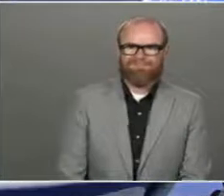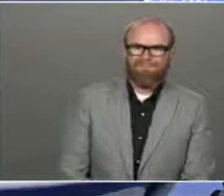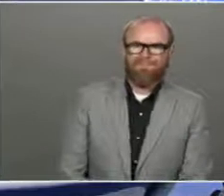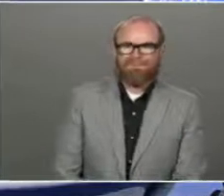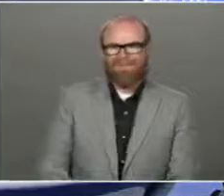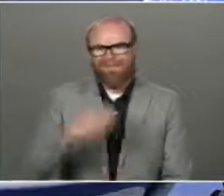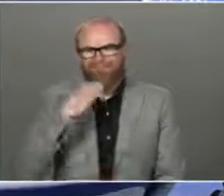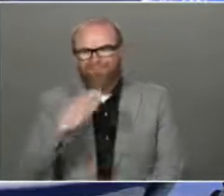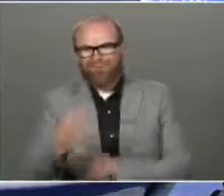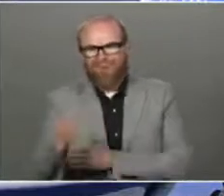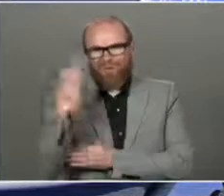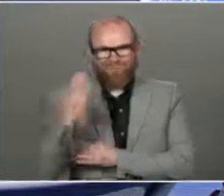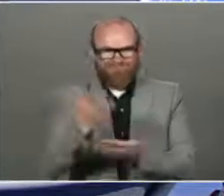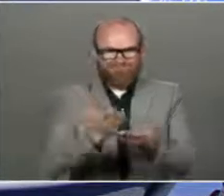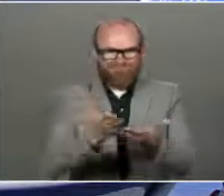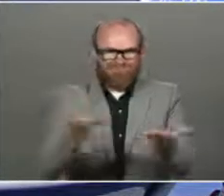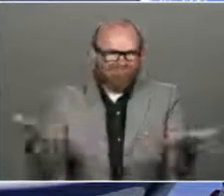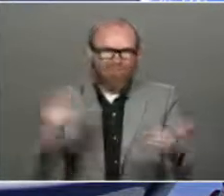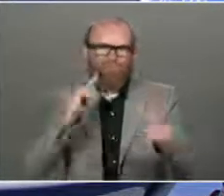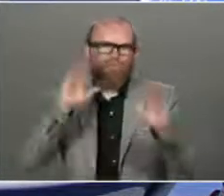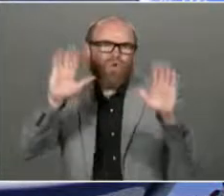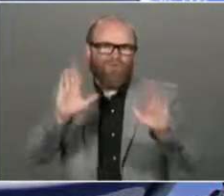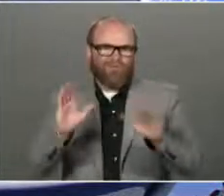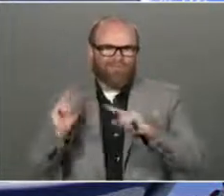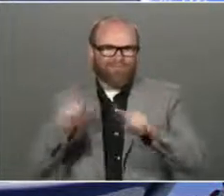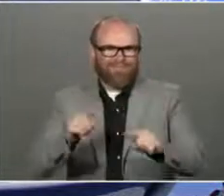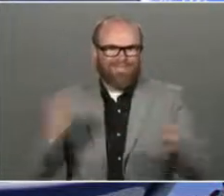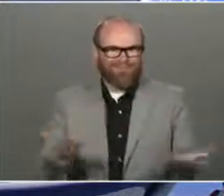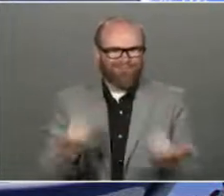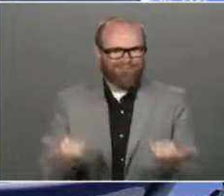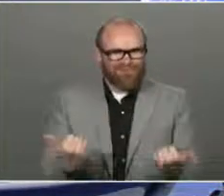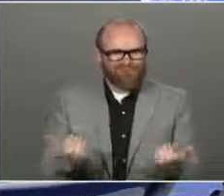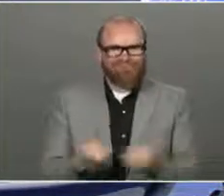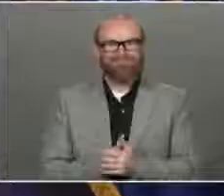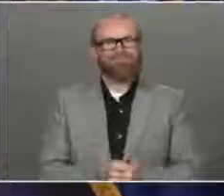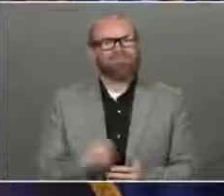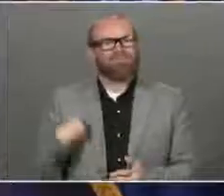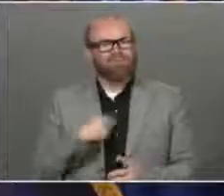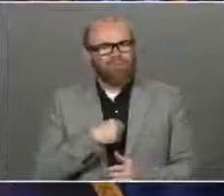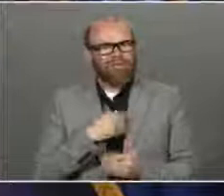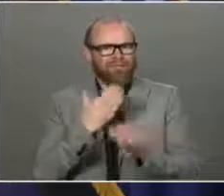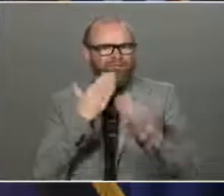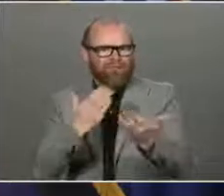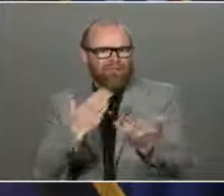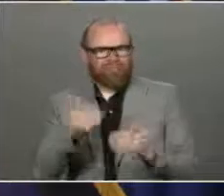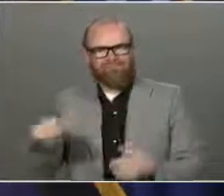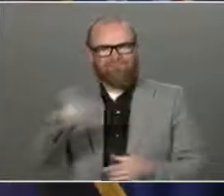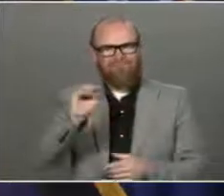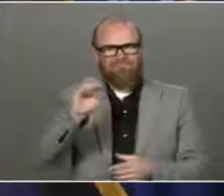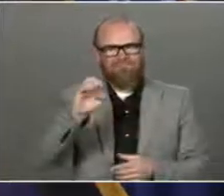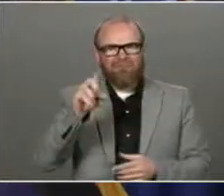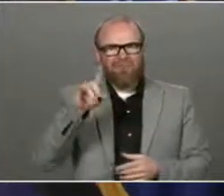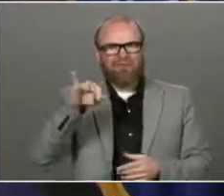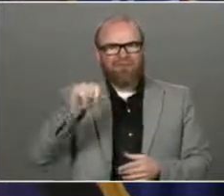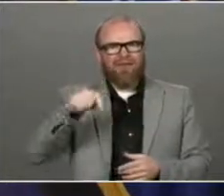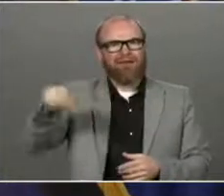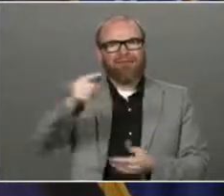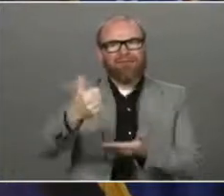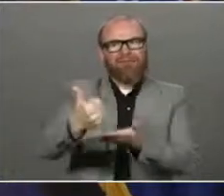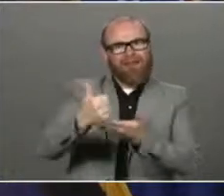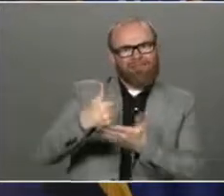Good morning, ladies and gentlemen. It is great to be with you again today. We appreciate our media members who are here with